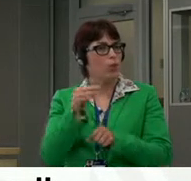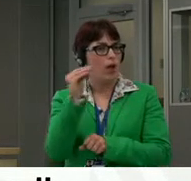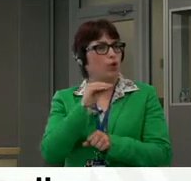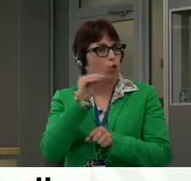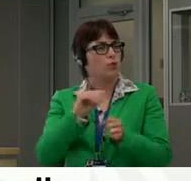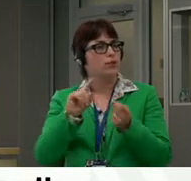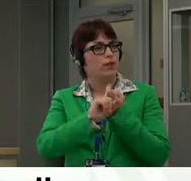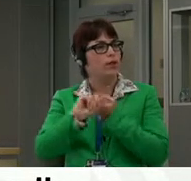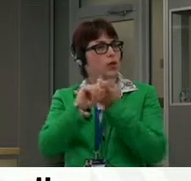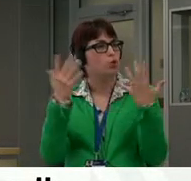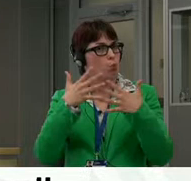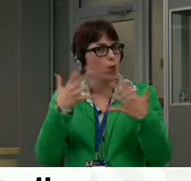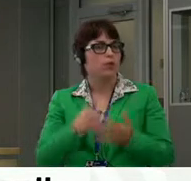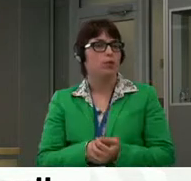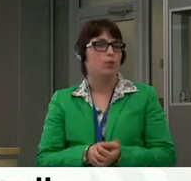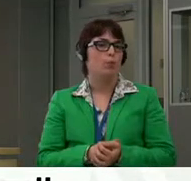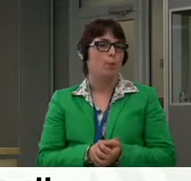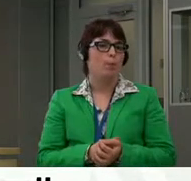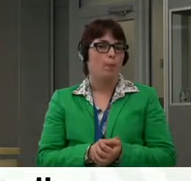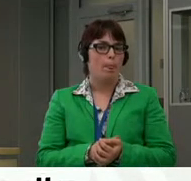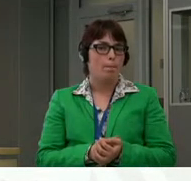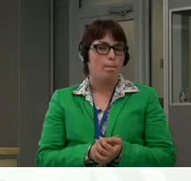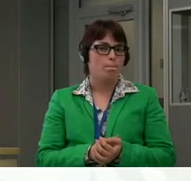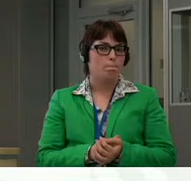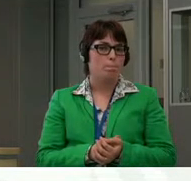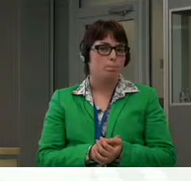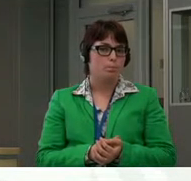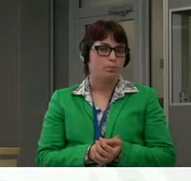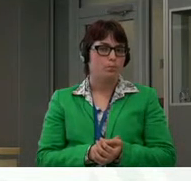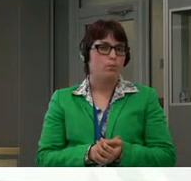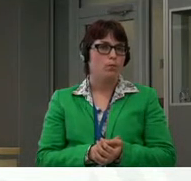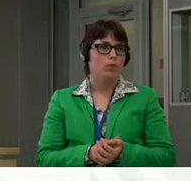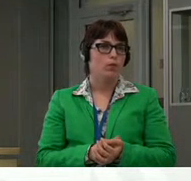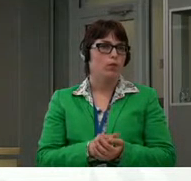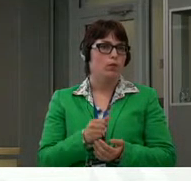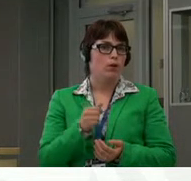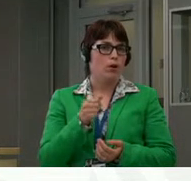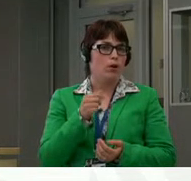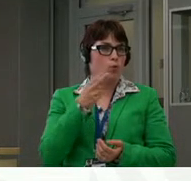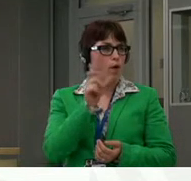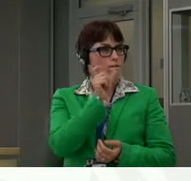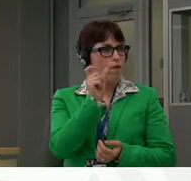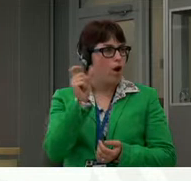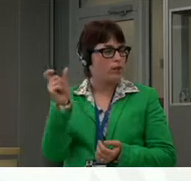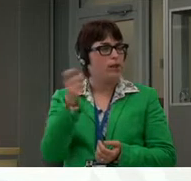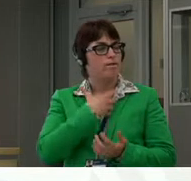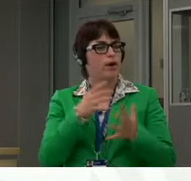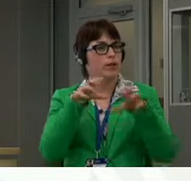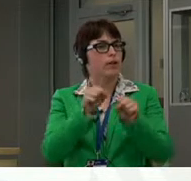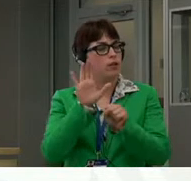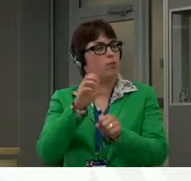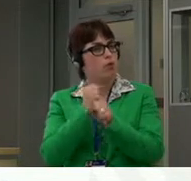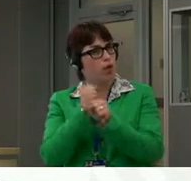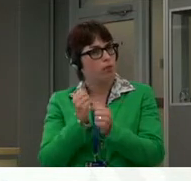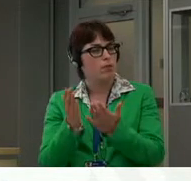deeds in practical and very easily implemented ways. The EDF